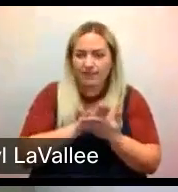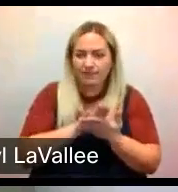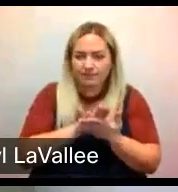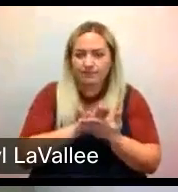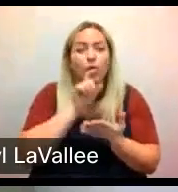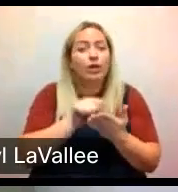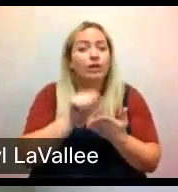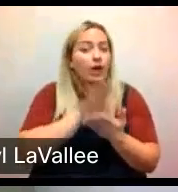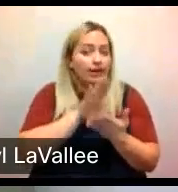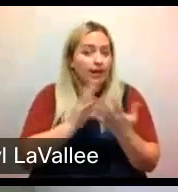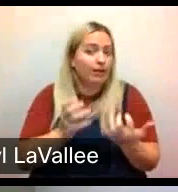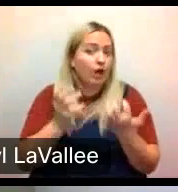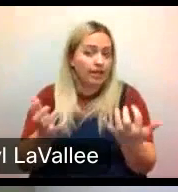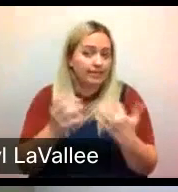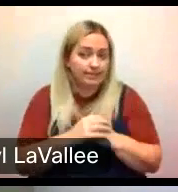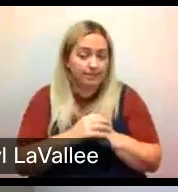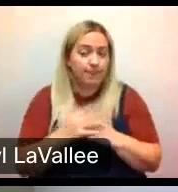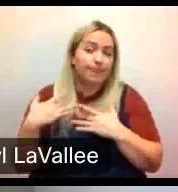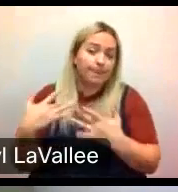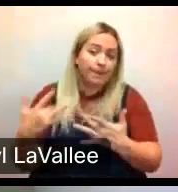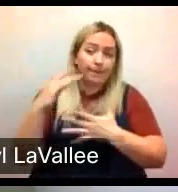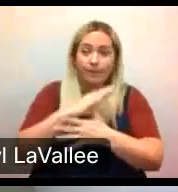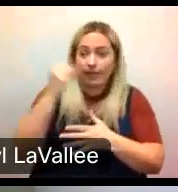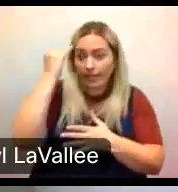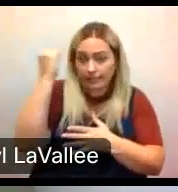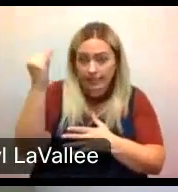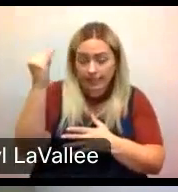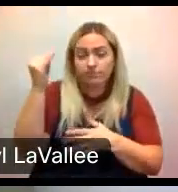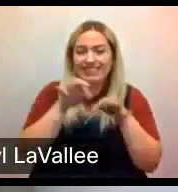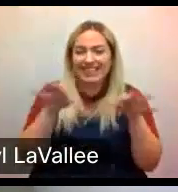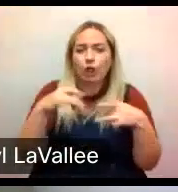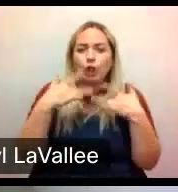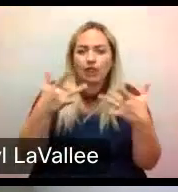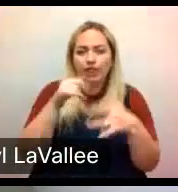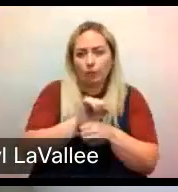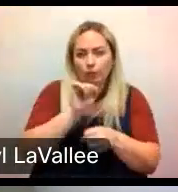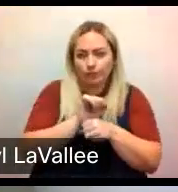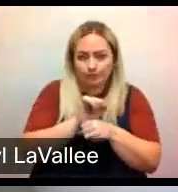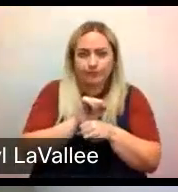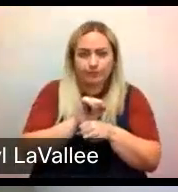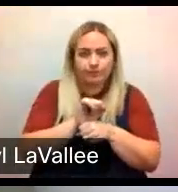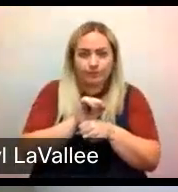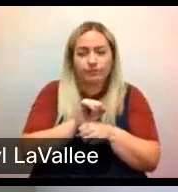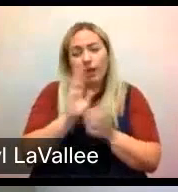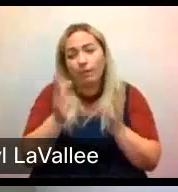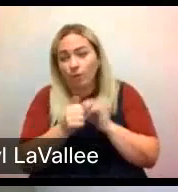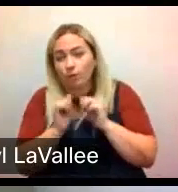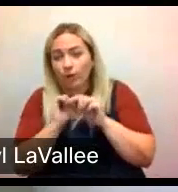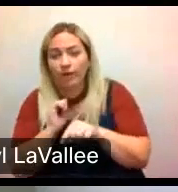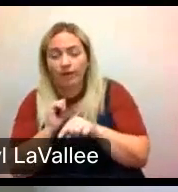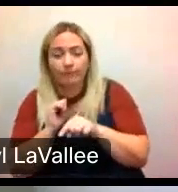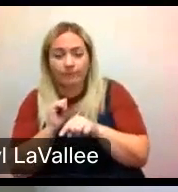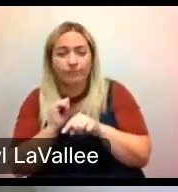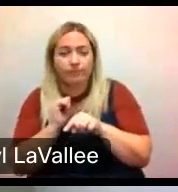for an academic audience. Usually the main idea is stated early in the work, as opposed to maybe a